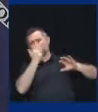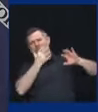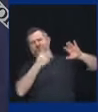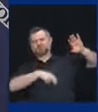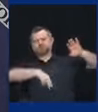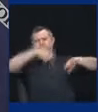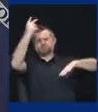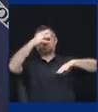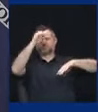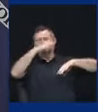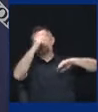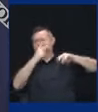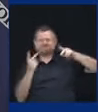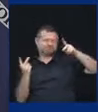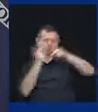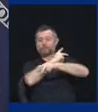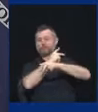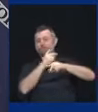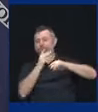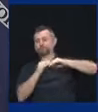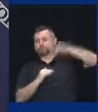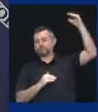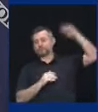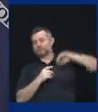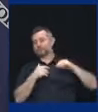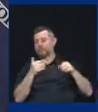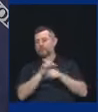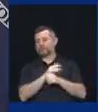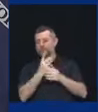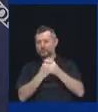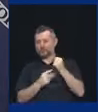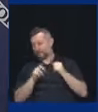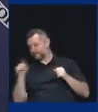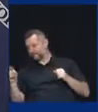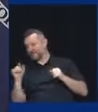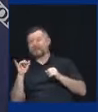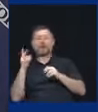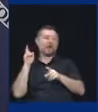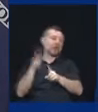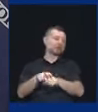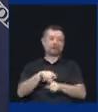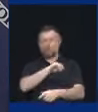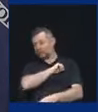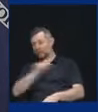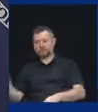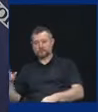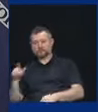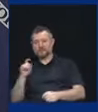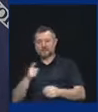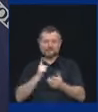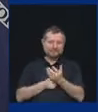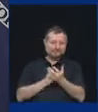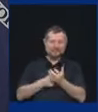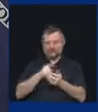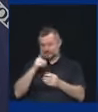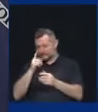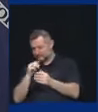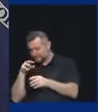have to cover both. We talked to them about the in-school mask and